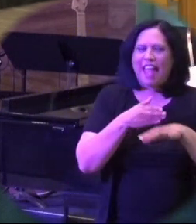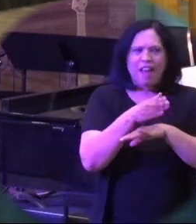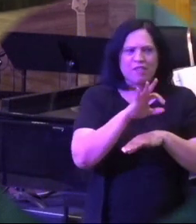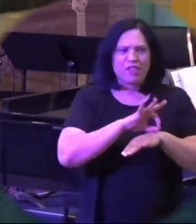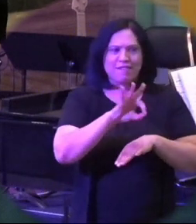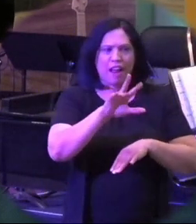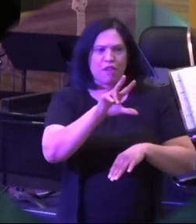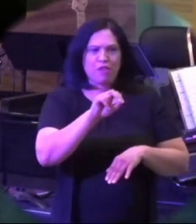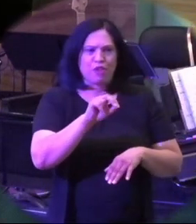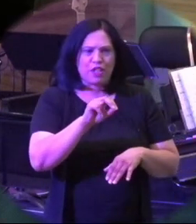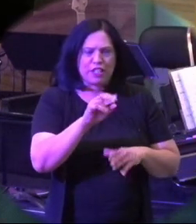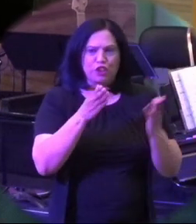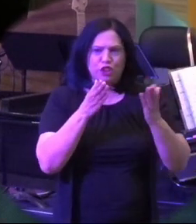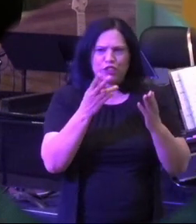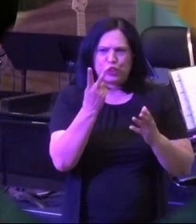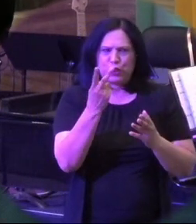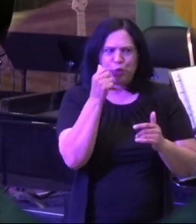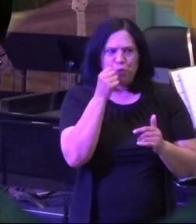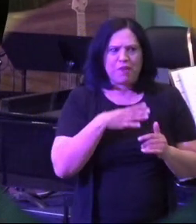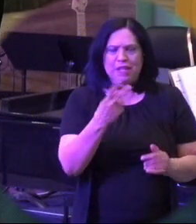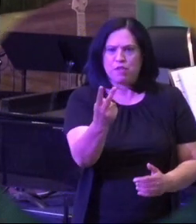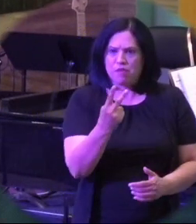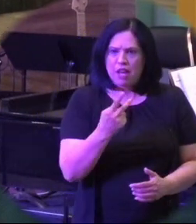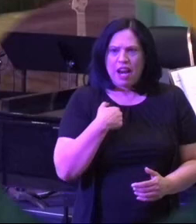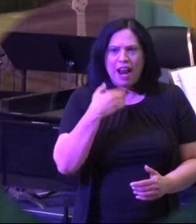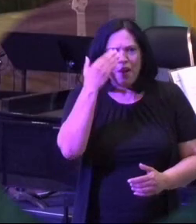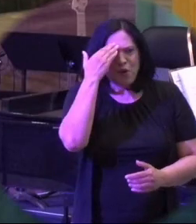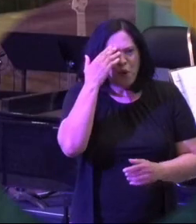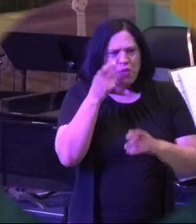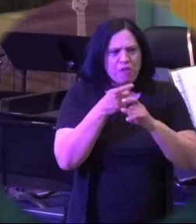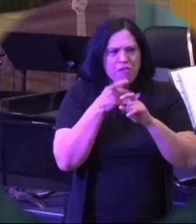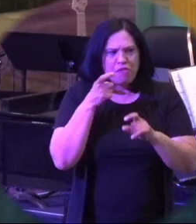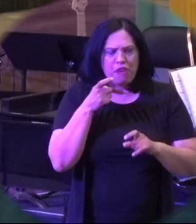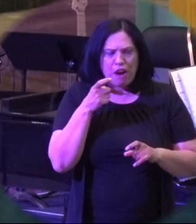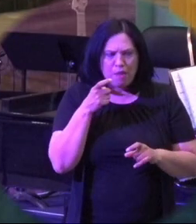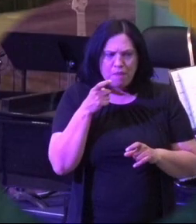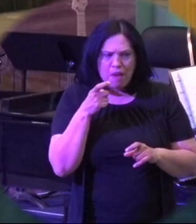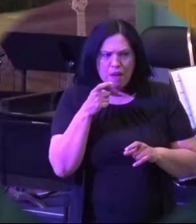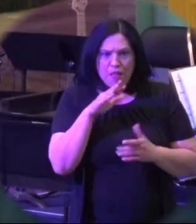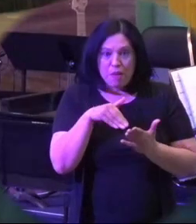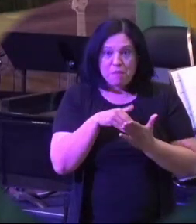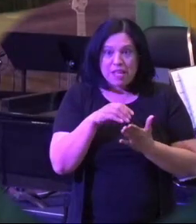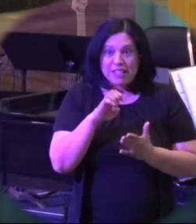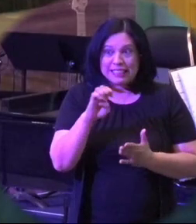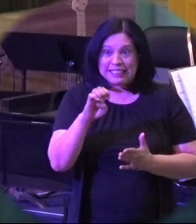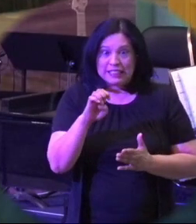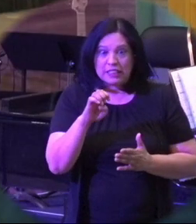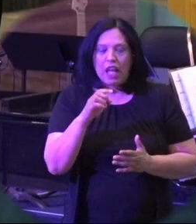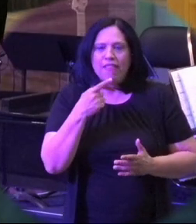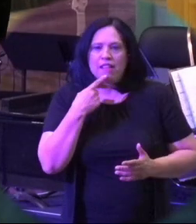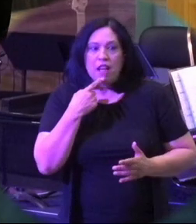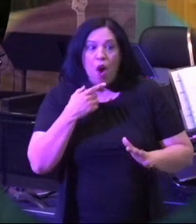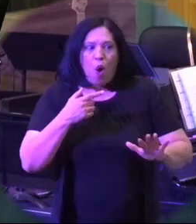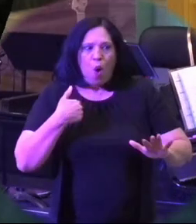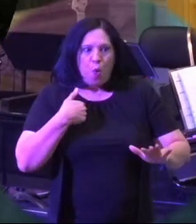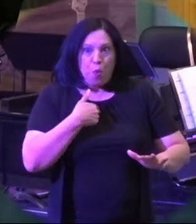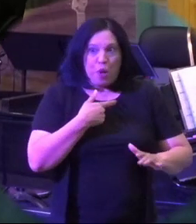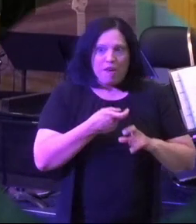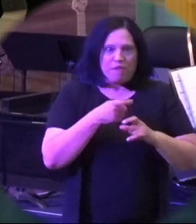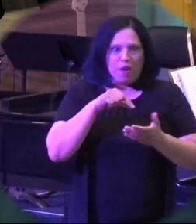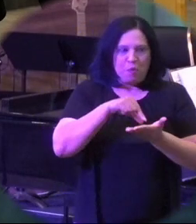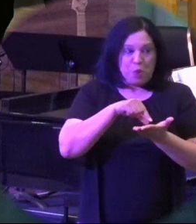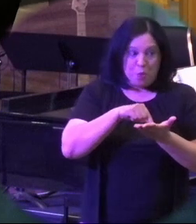me, and I knew they were from the Middle East. I didn't know where, and I said, "Where are you from?" And they said, "Iraq." And